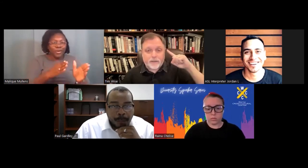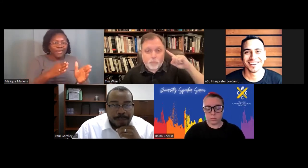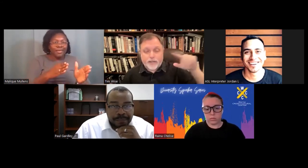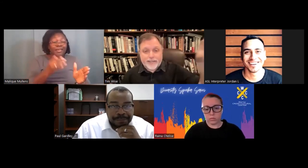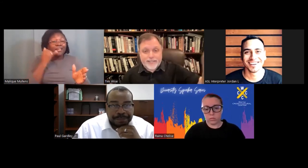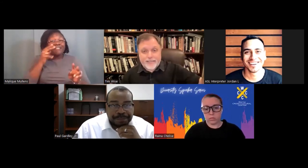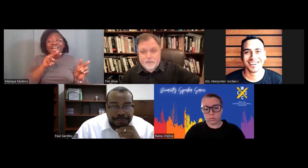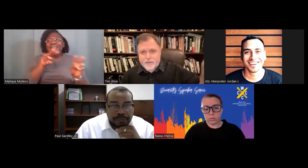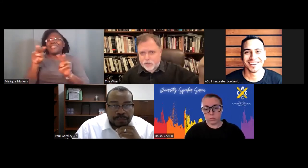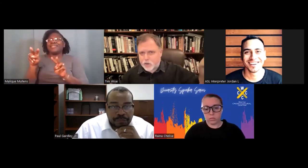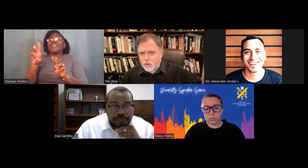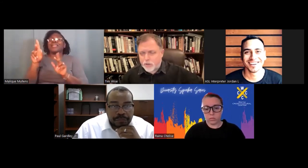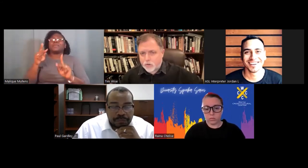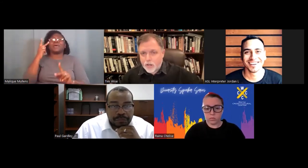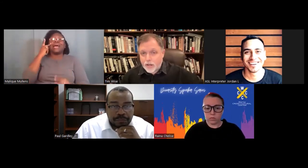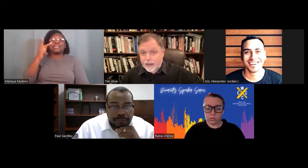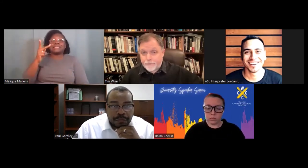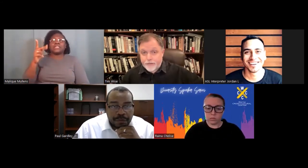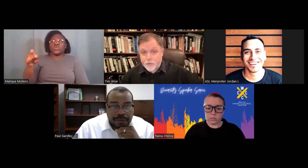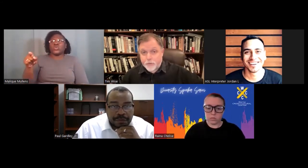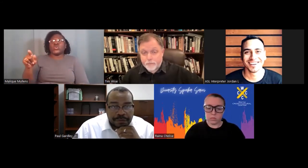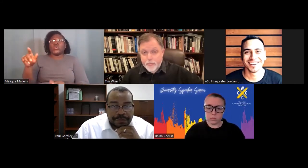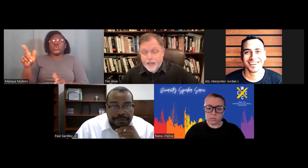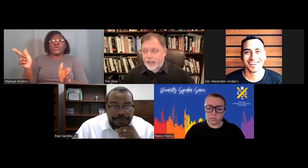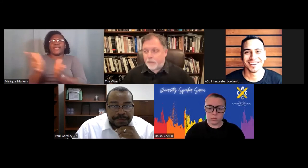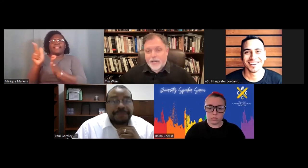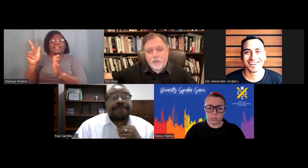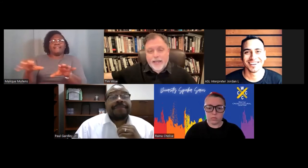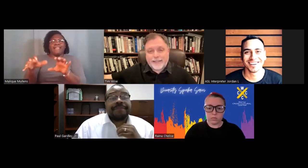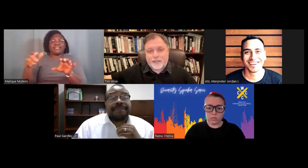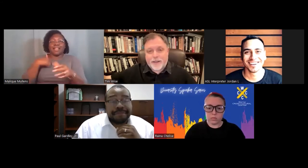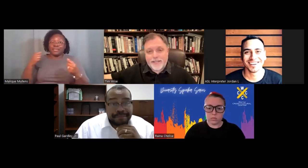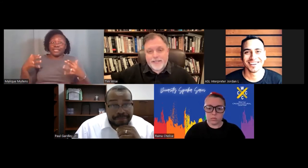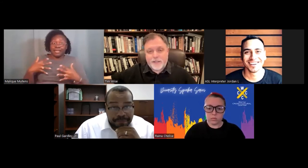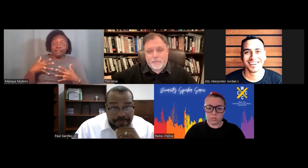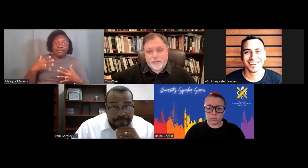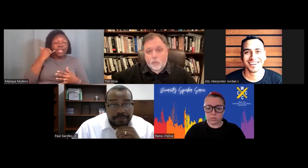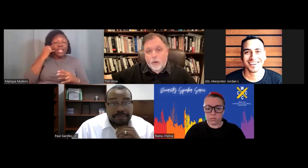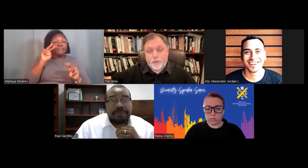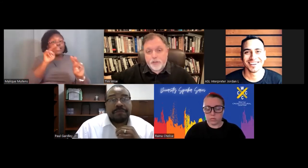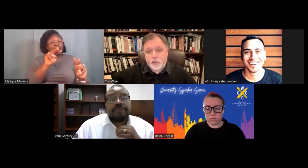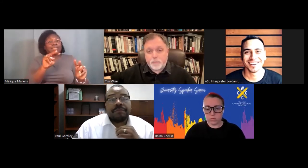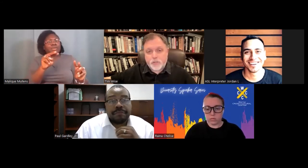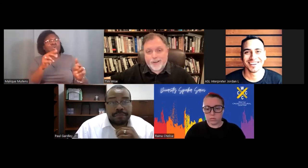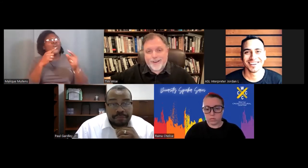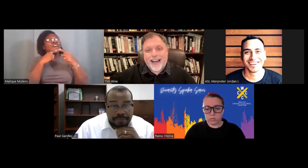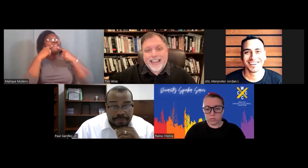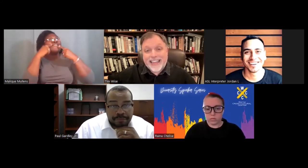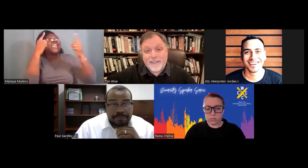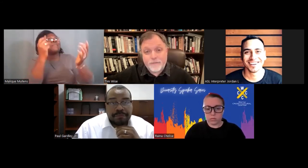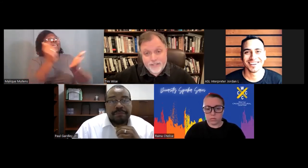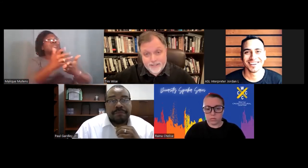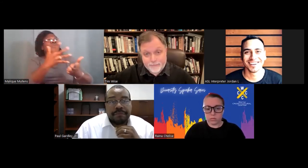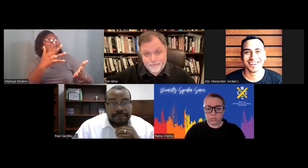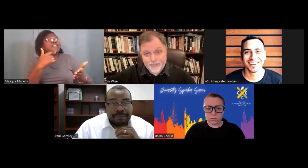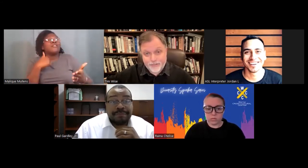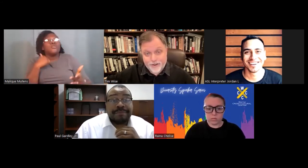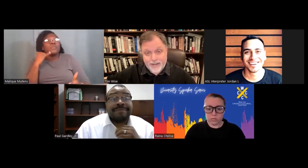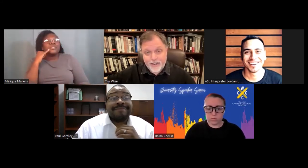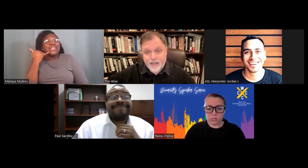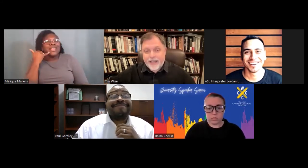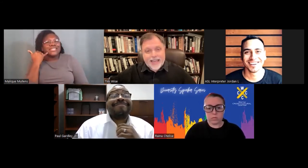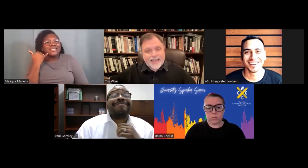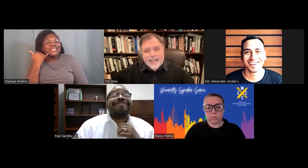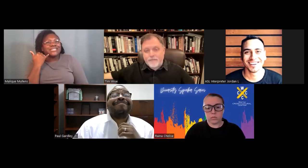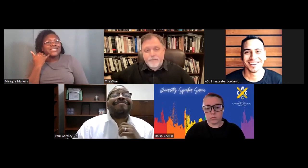look at someone and I see them as a criminal, I fear them. And when I look at them and I see them as a wealthy superstar, I envy them,